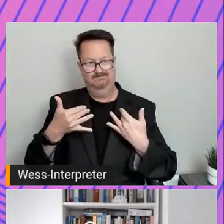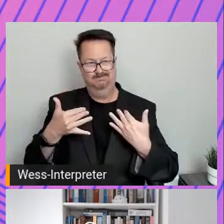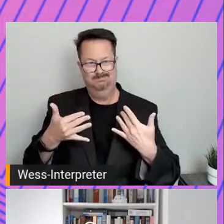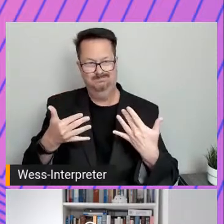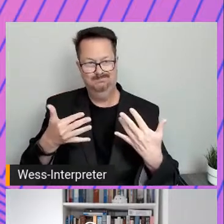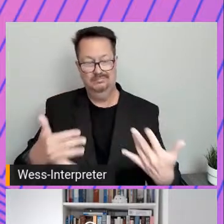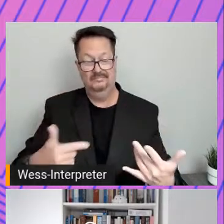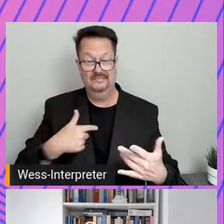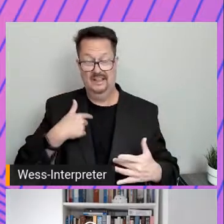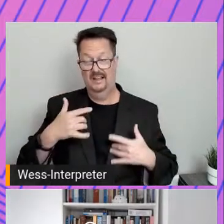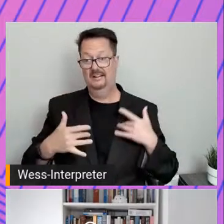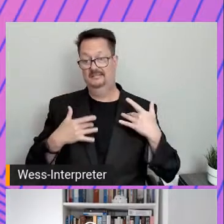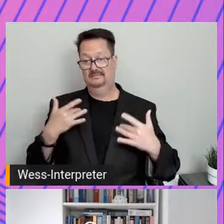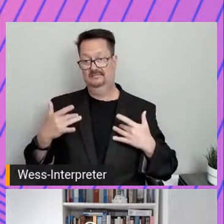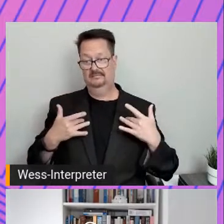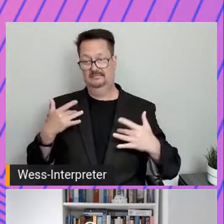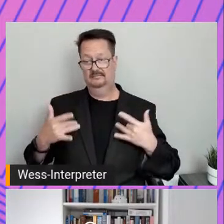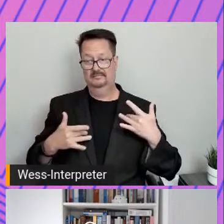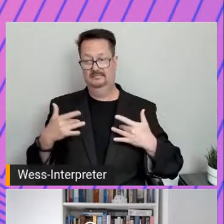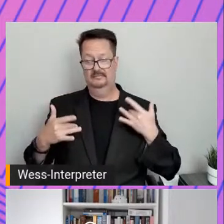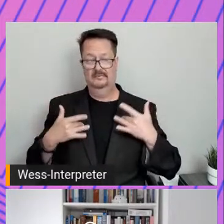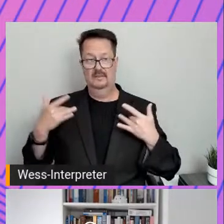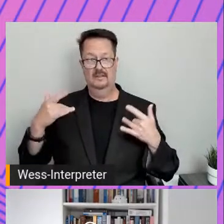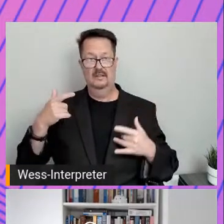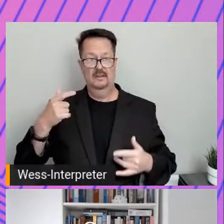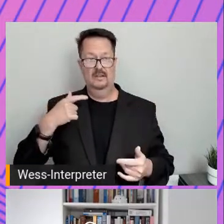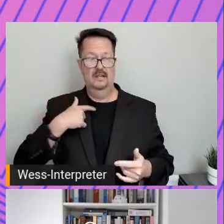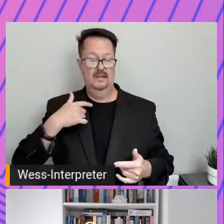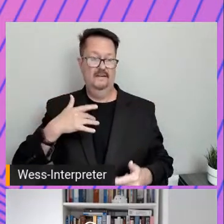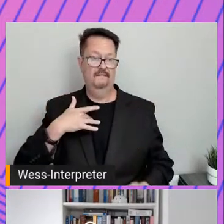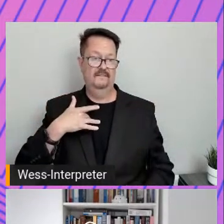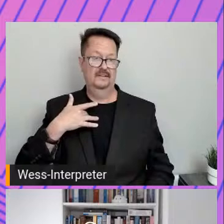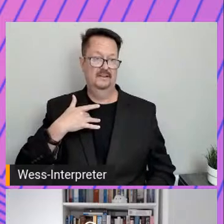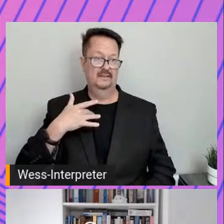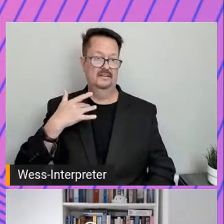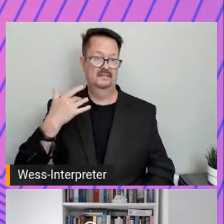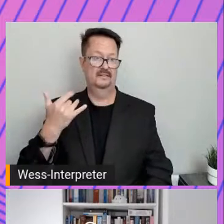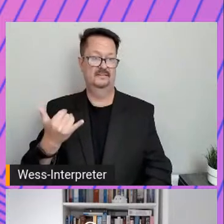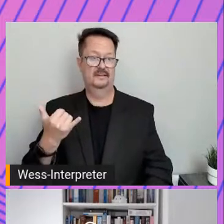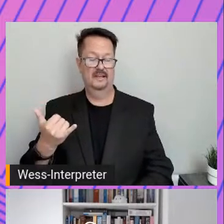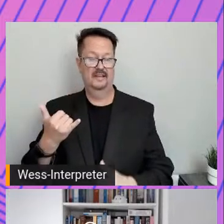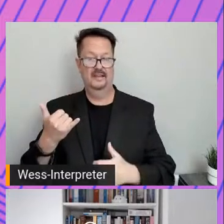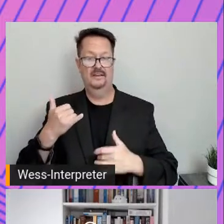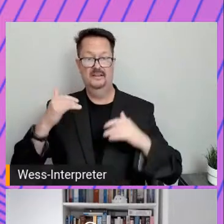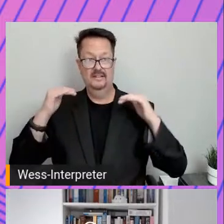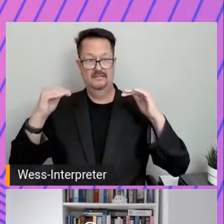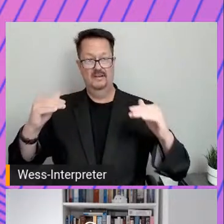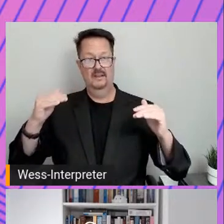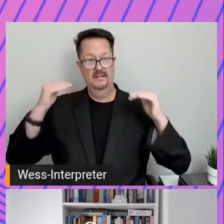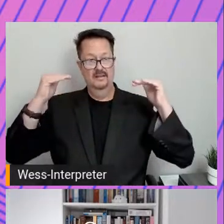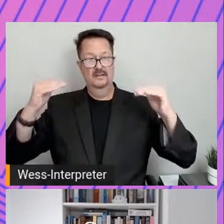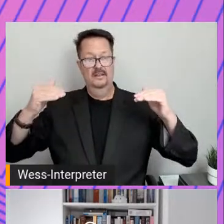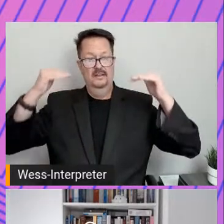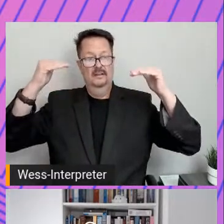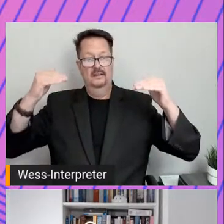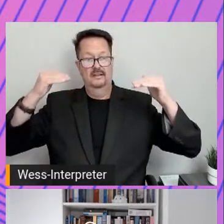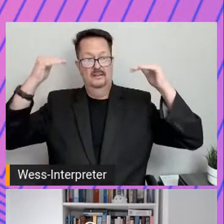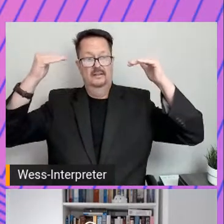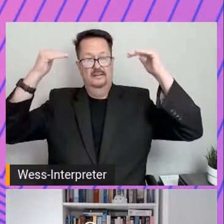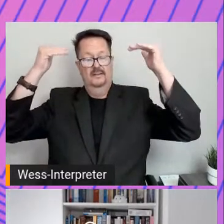exciting about this is the idea that concurrency is continuing to advance higher and higher and higher.